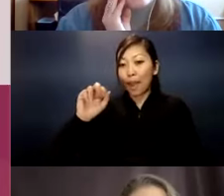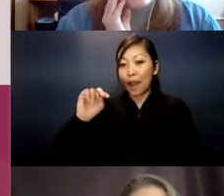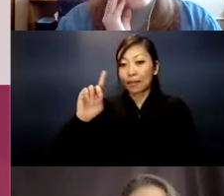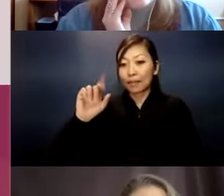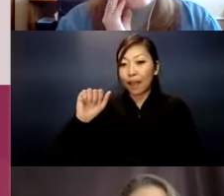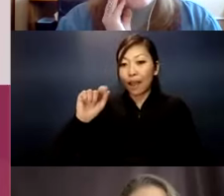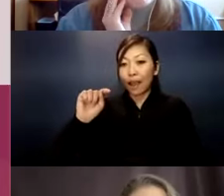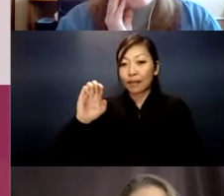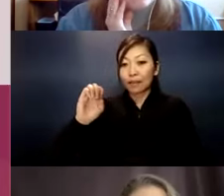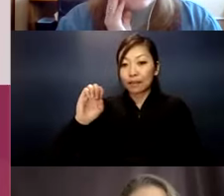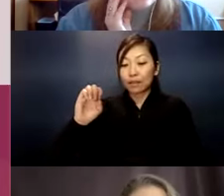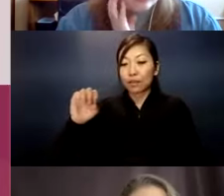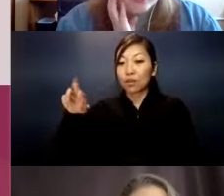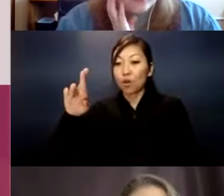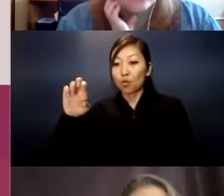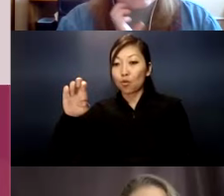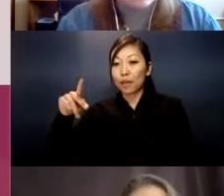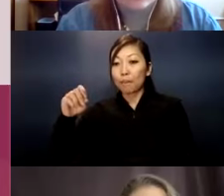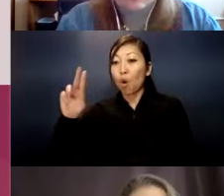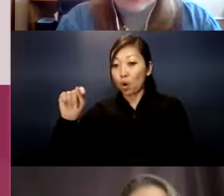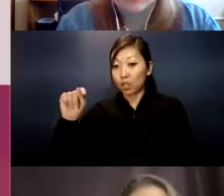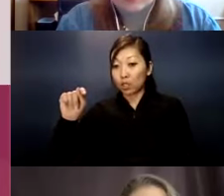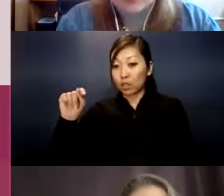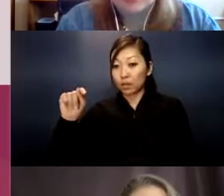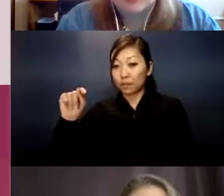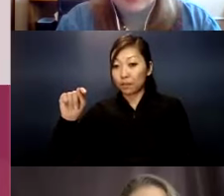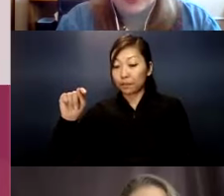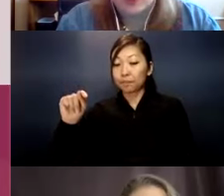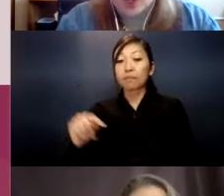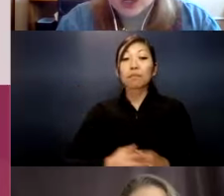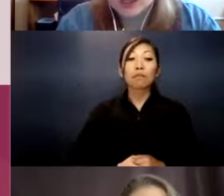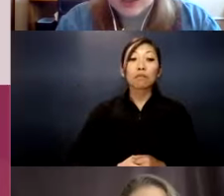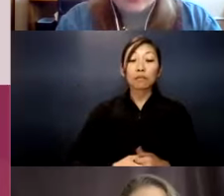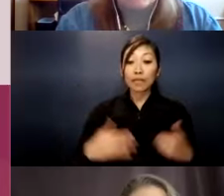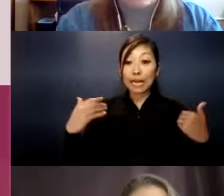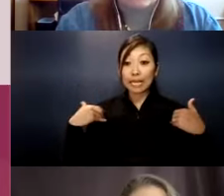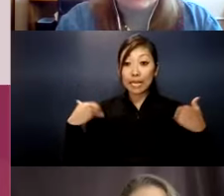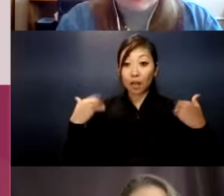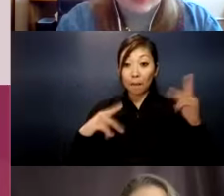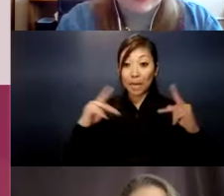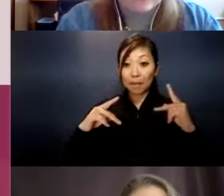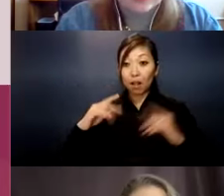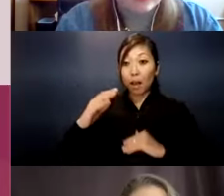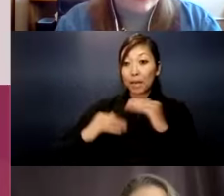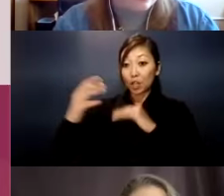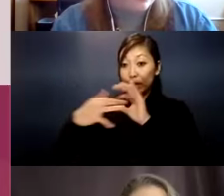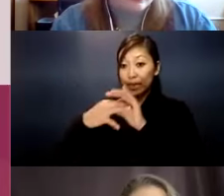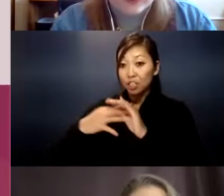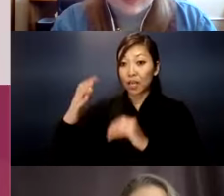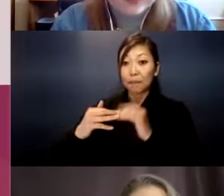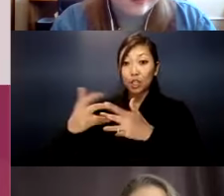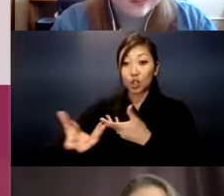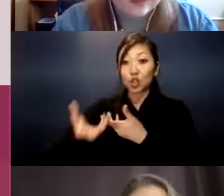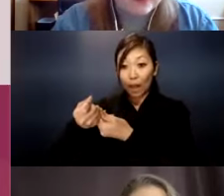sometimes building trust with young people is really hard. Building rapport with teenagers who